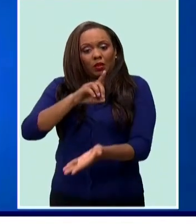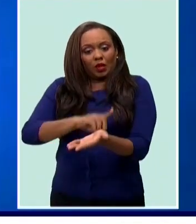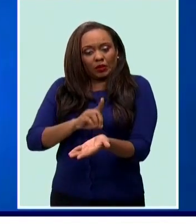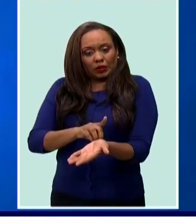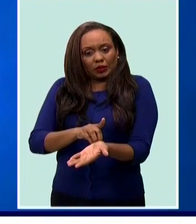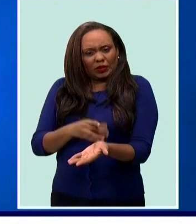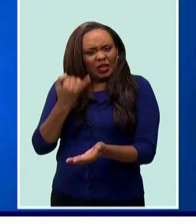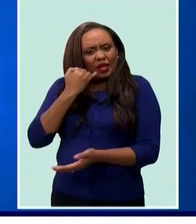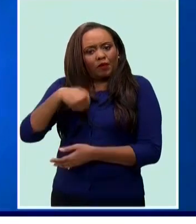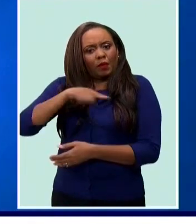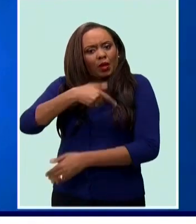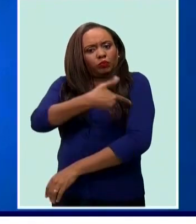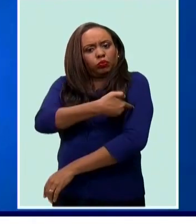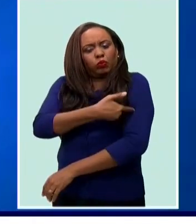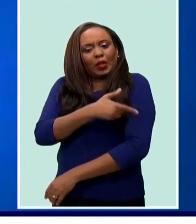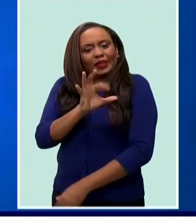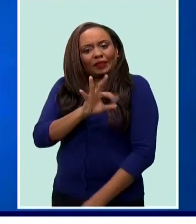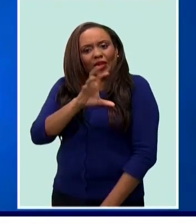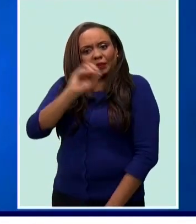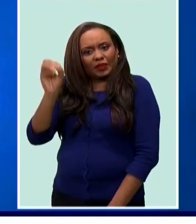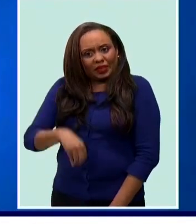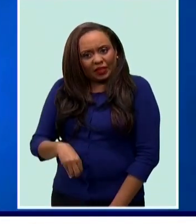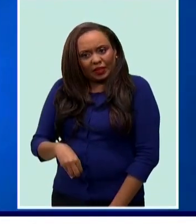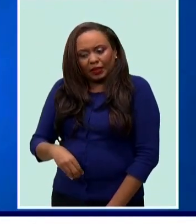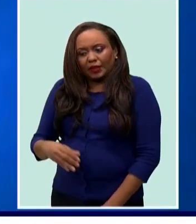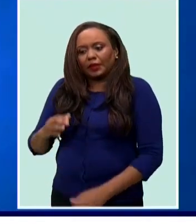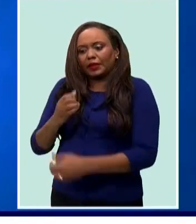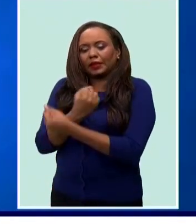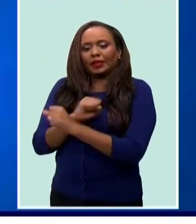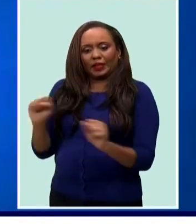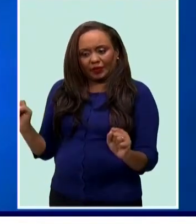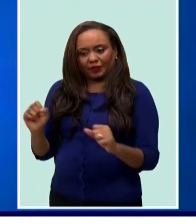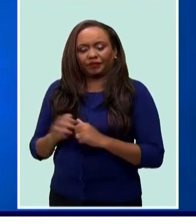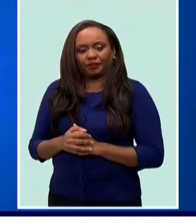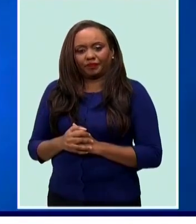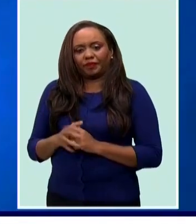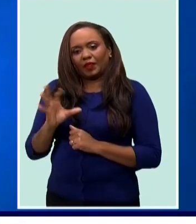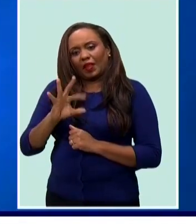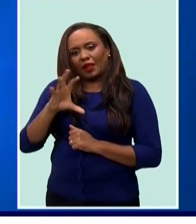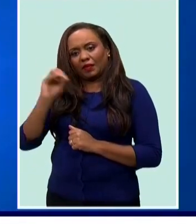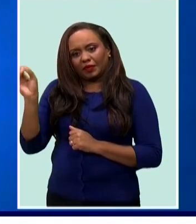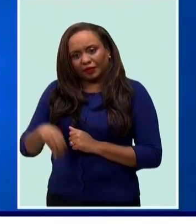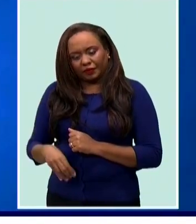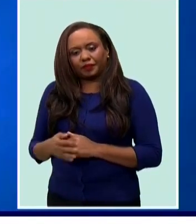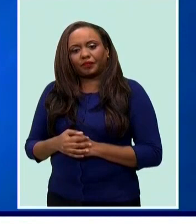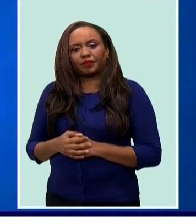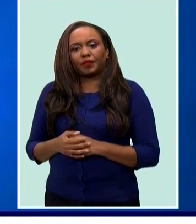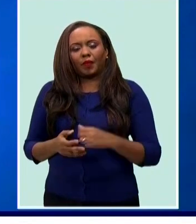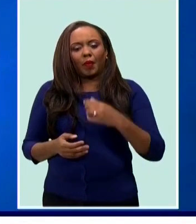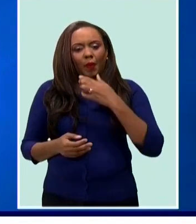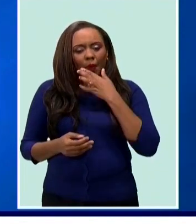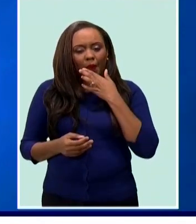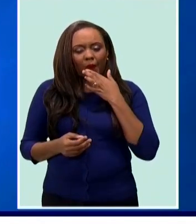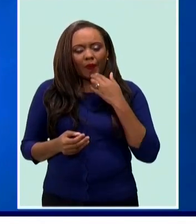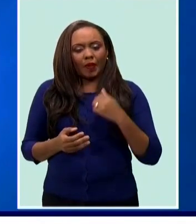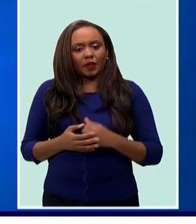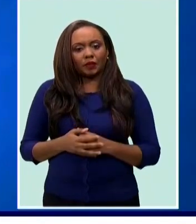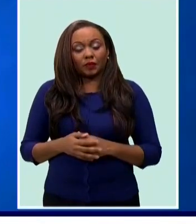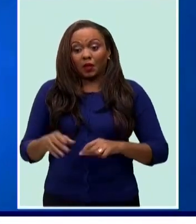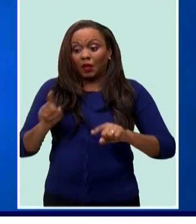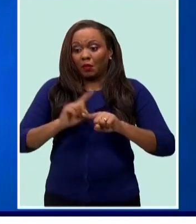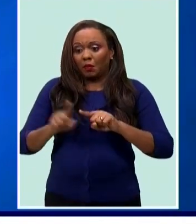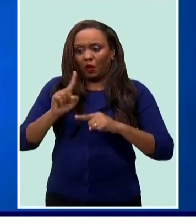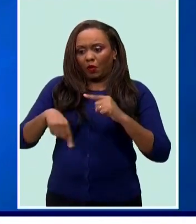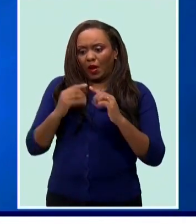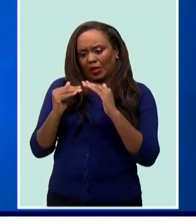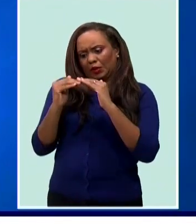that 5% is going to be protected just because the 95% can carry them. But when we start to fall